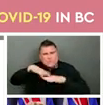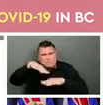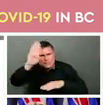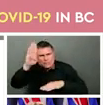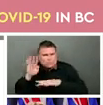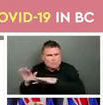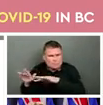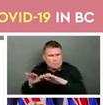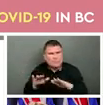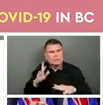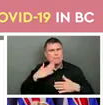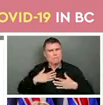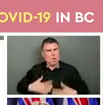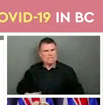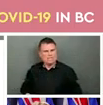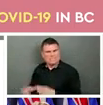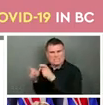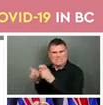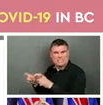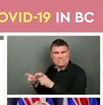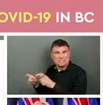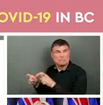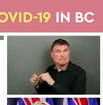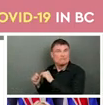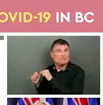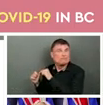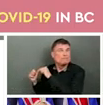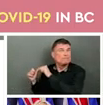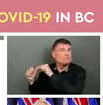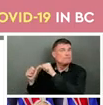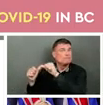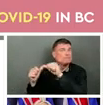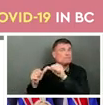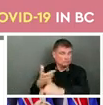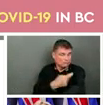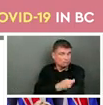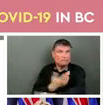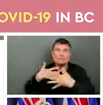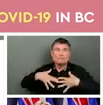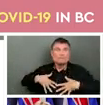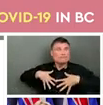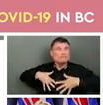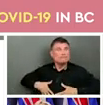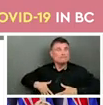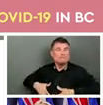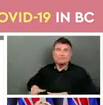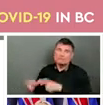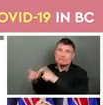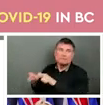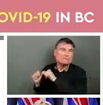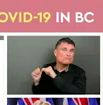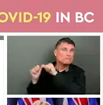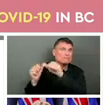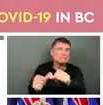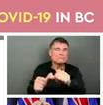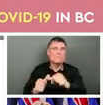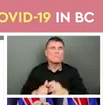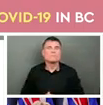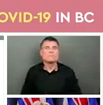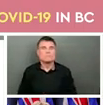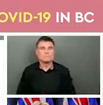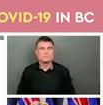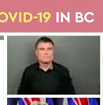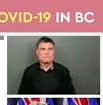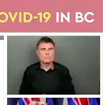I also wanted to, this is a slide that shows an update of the seroprevalence studies that we've been doing since the very